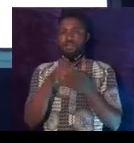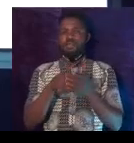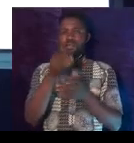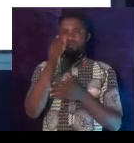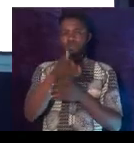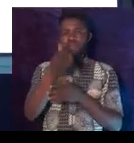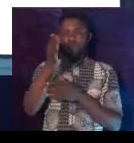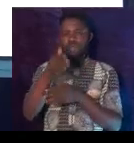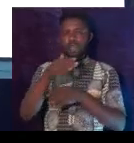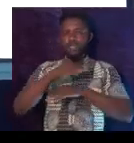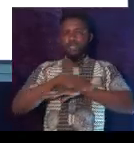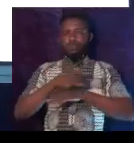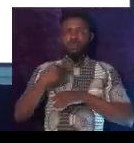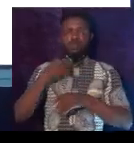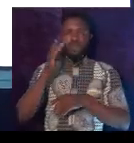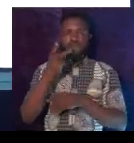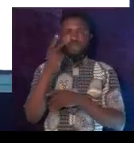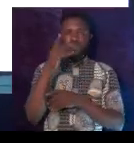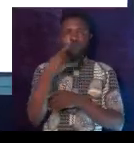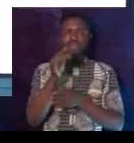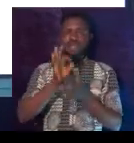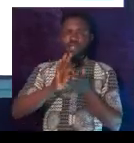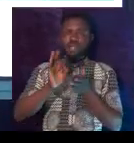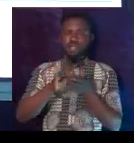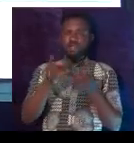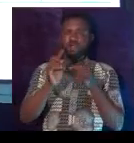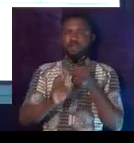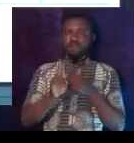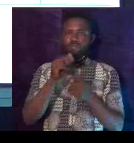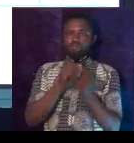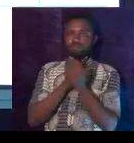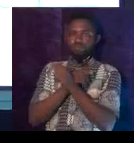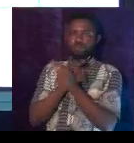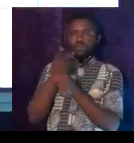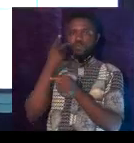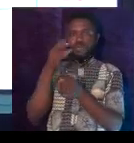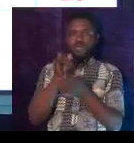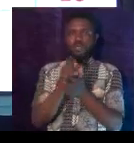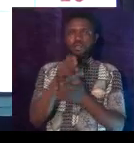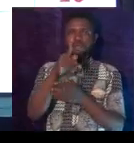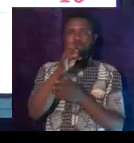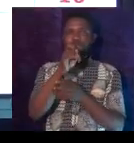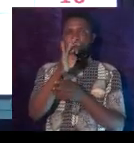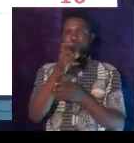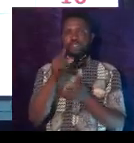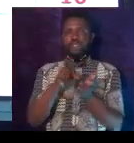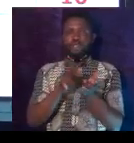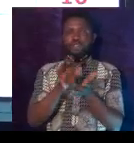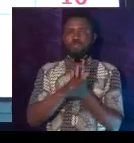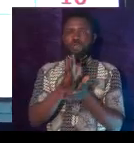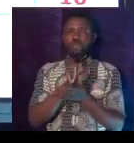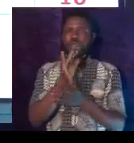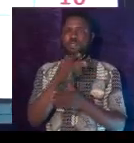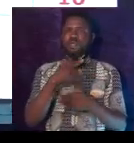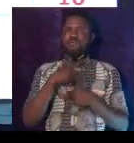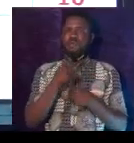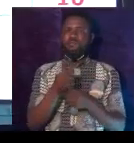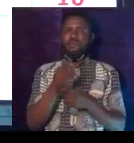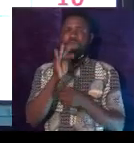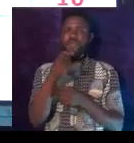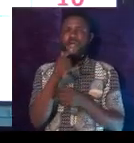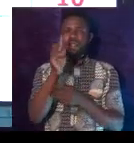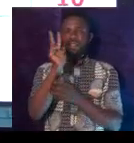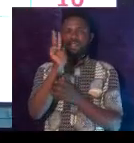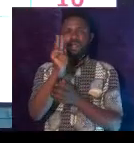this tally table to guide us, but we're going to see the count coming up right about now. That's it. So you see that Punch newspaper is preferred